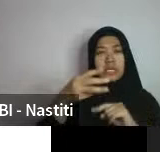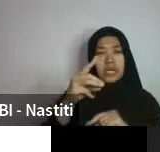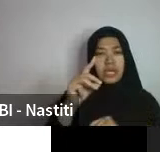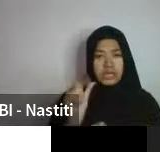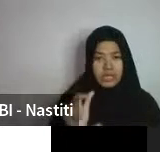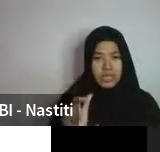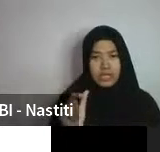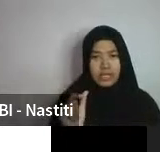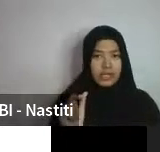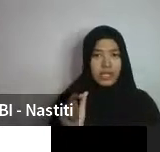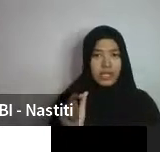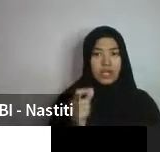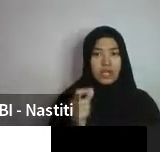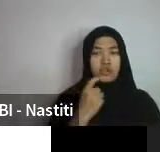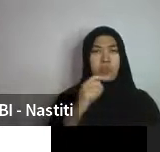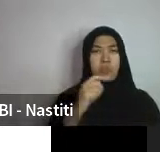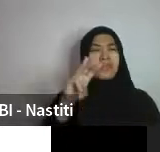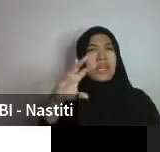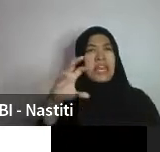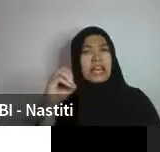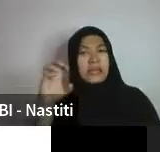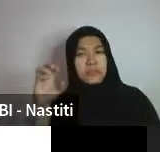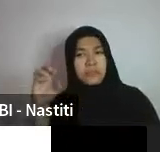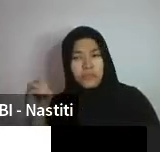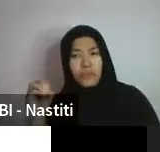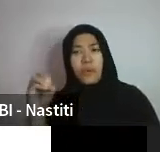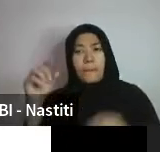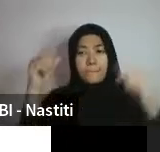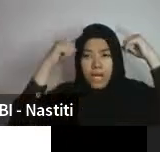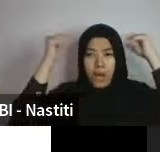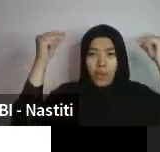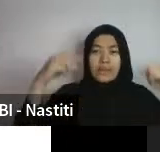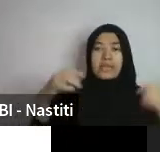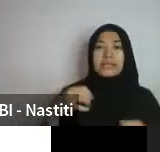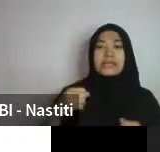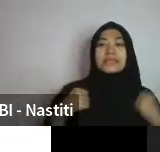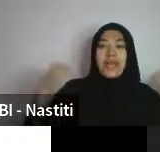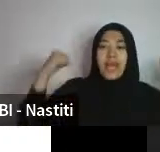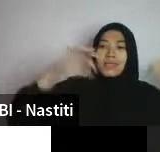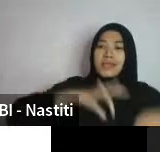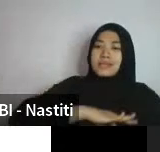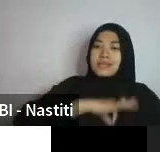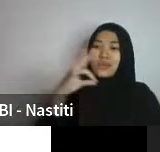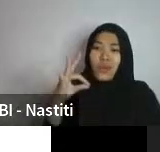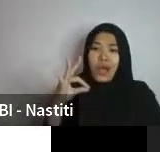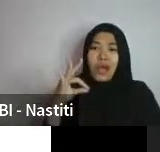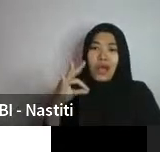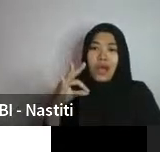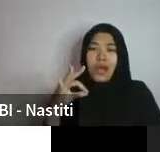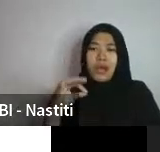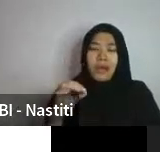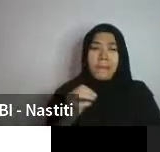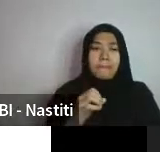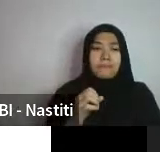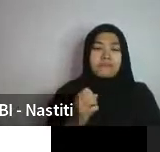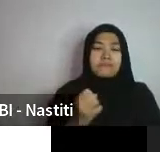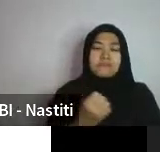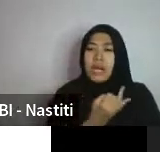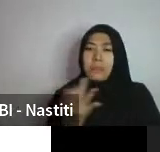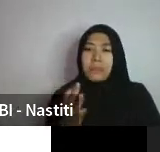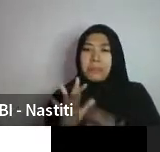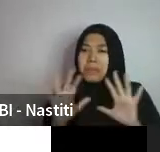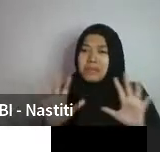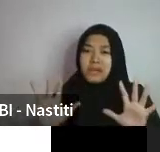Clinical psychologists, about 600. It's not an awful lot. If Indonesia had the same number of psychiatrists per capita